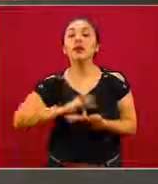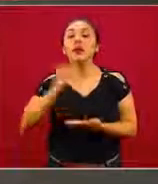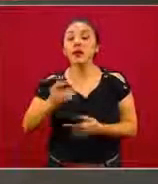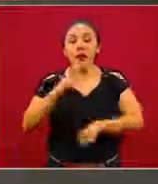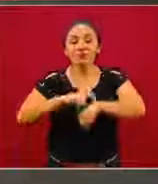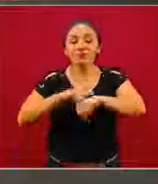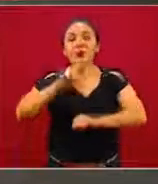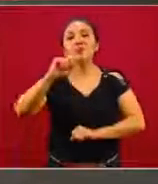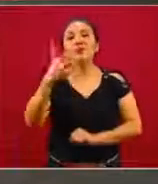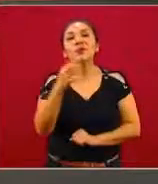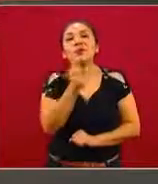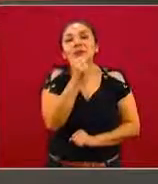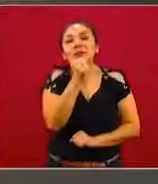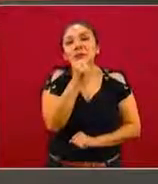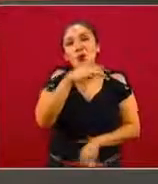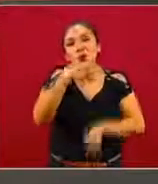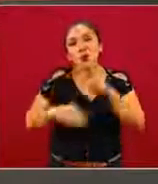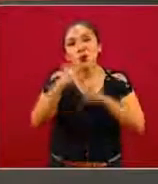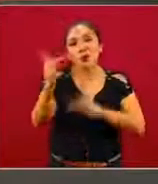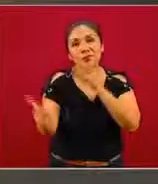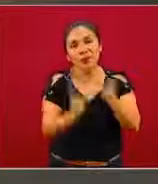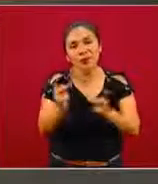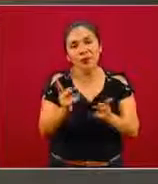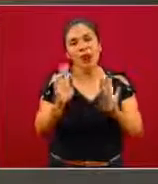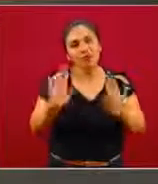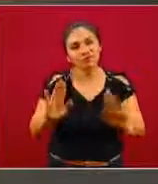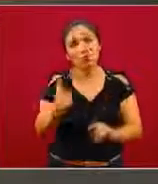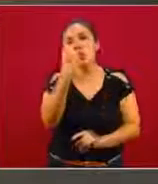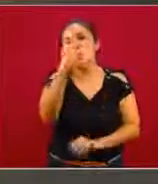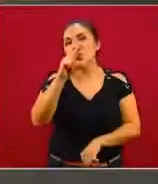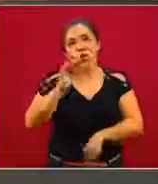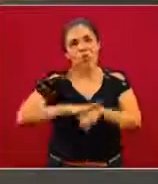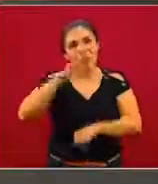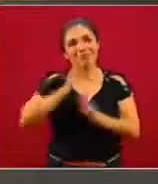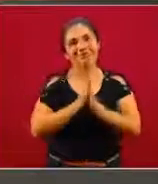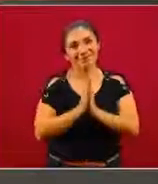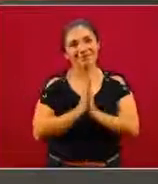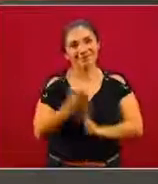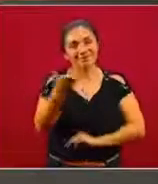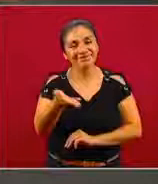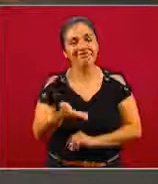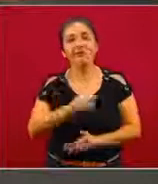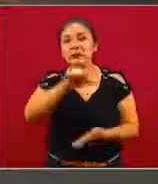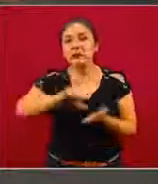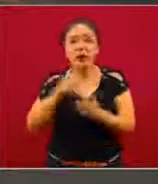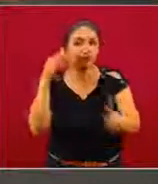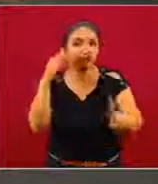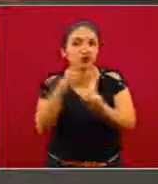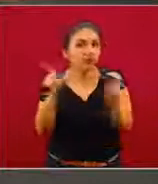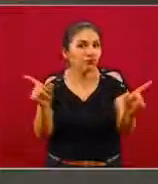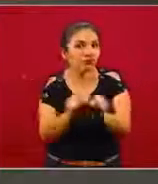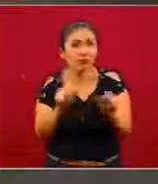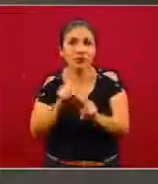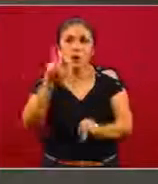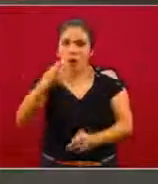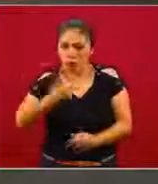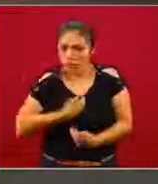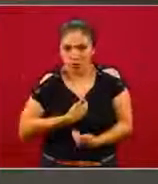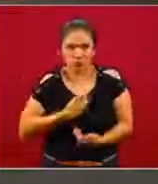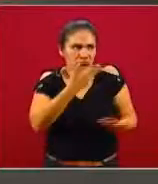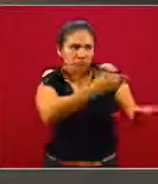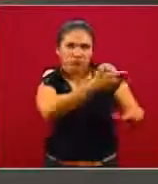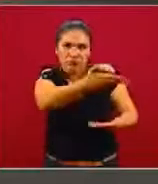Thank you. We've got 24 seconds left for a question. So we have only got time for one question that must be very summarized